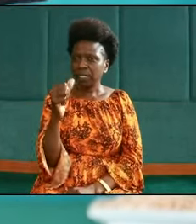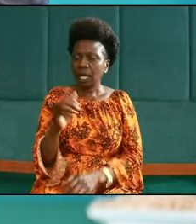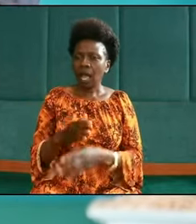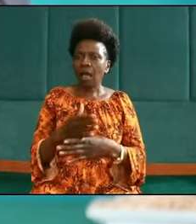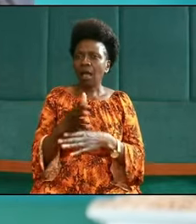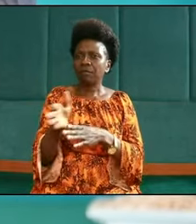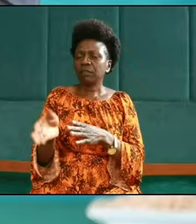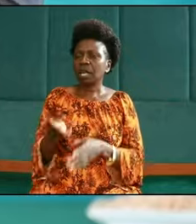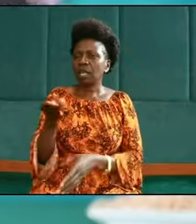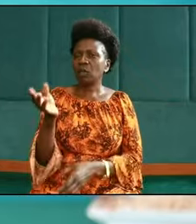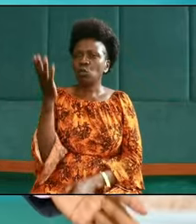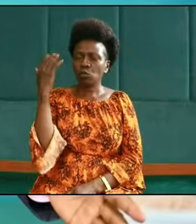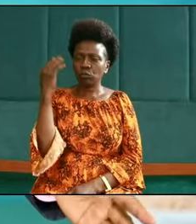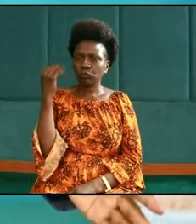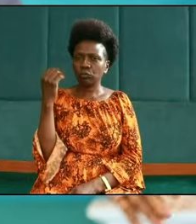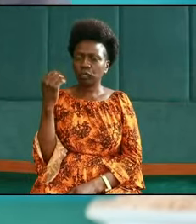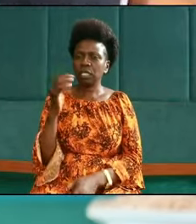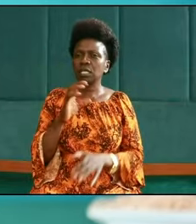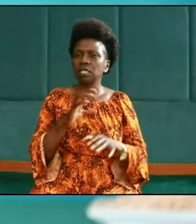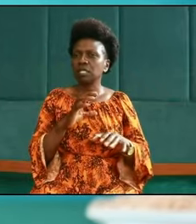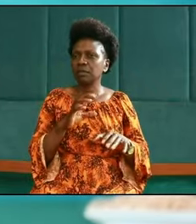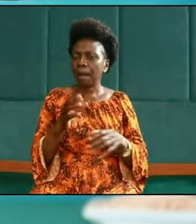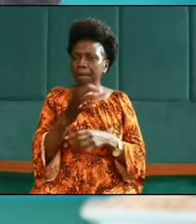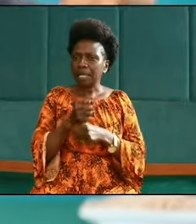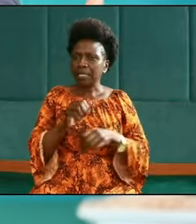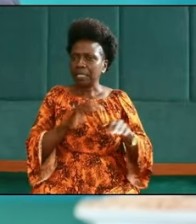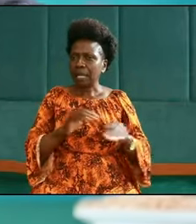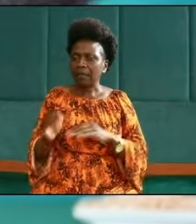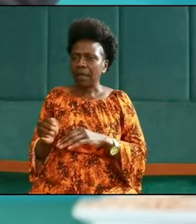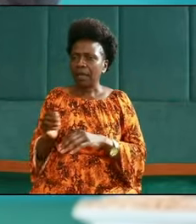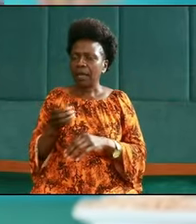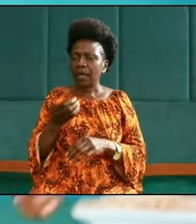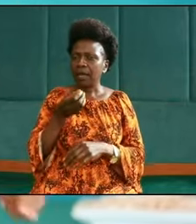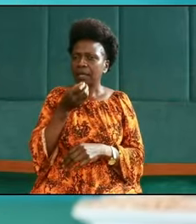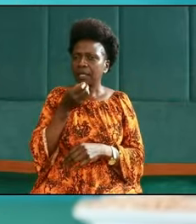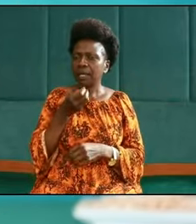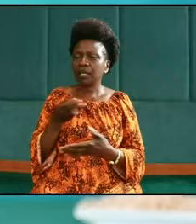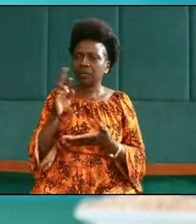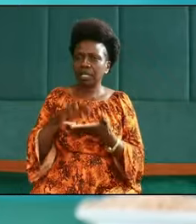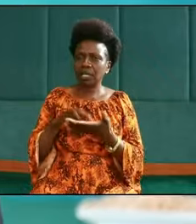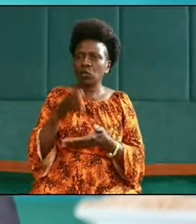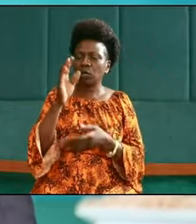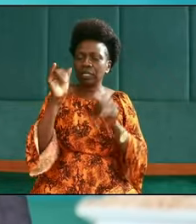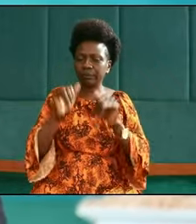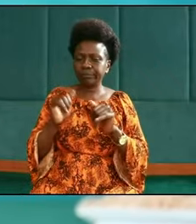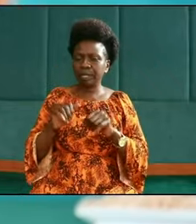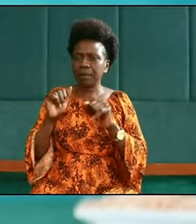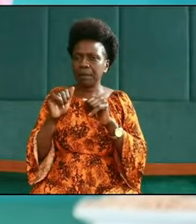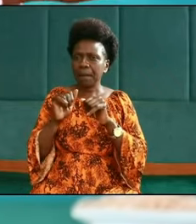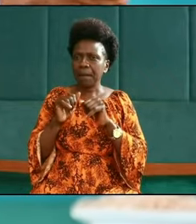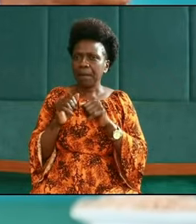after he was tortured and he repented, God still maintained